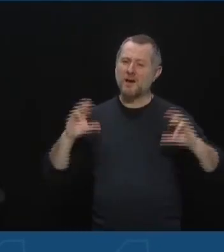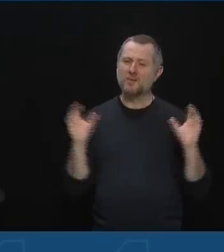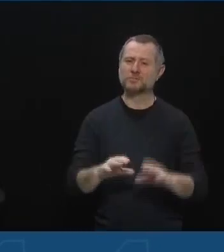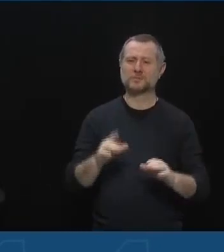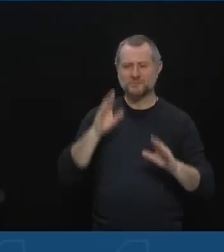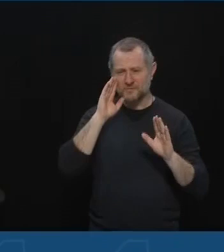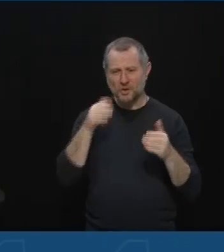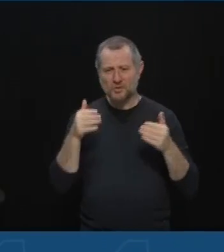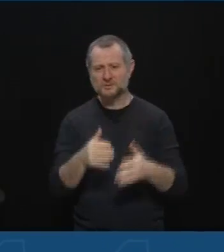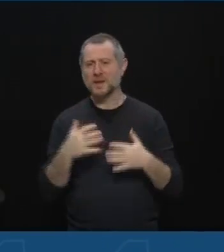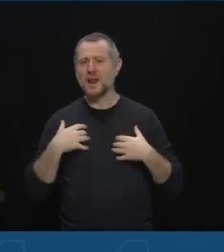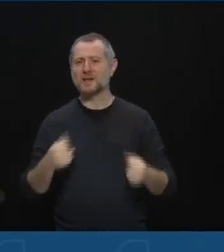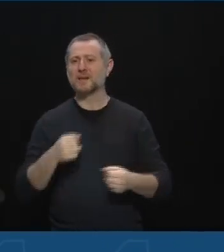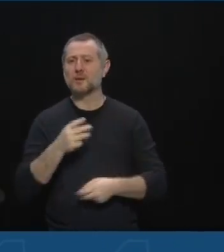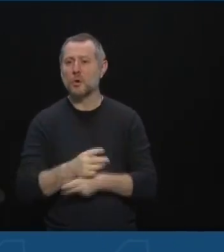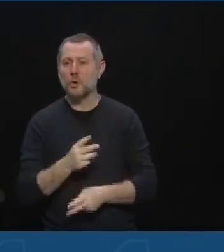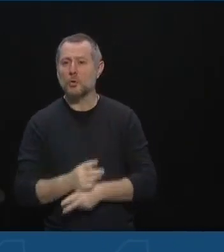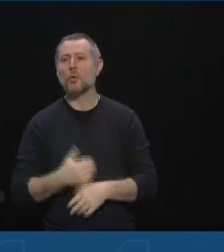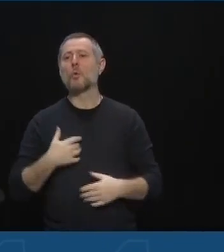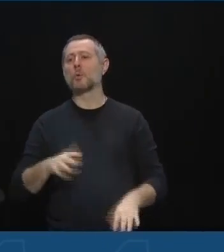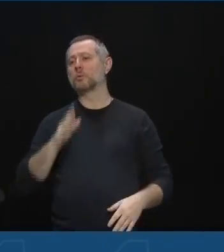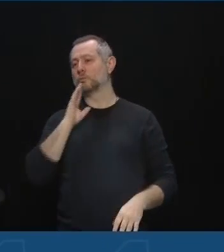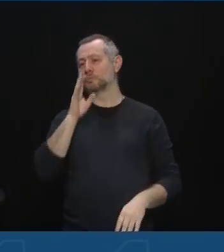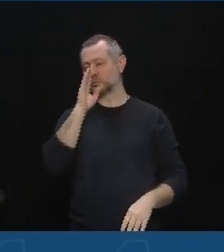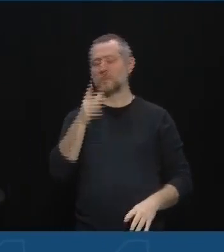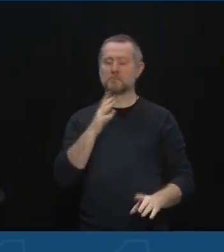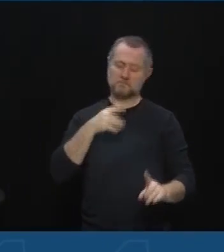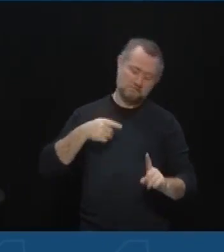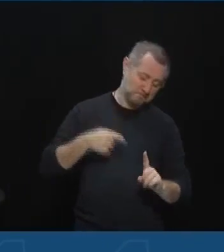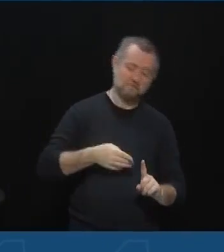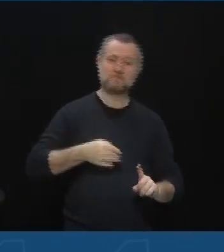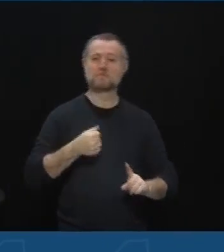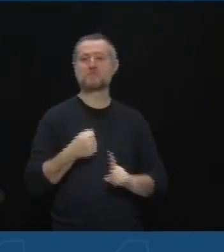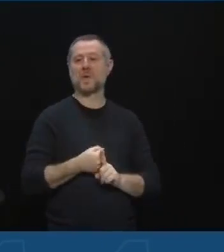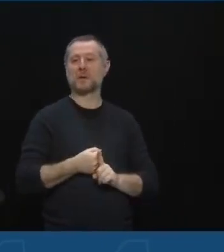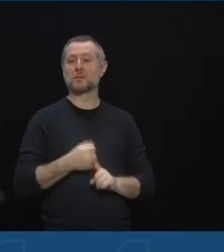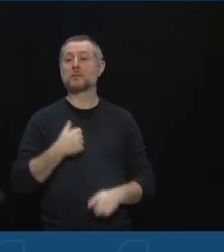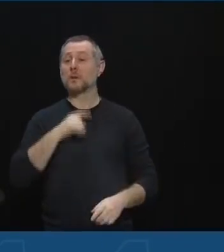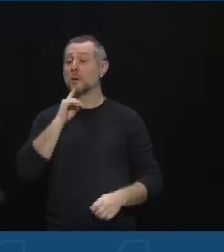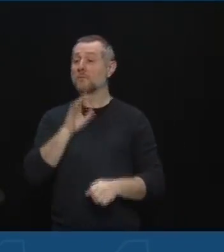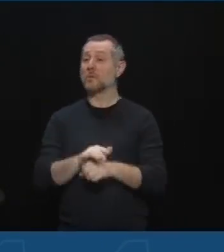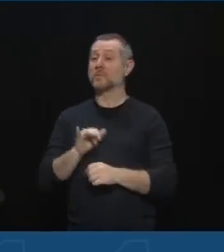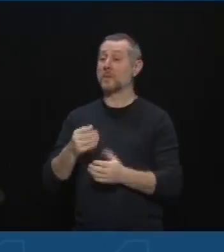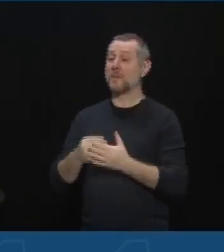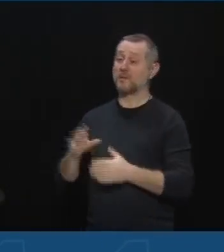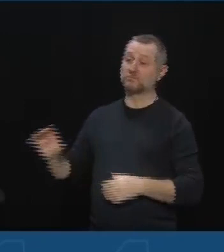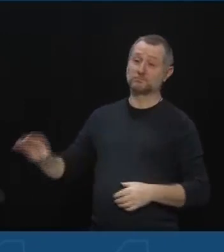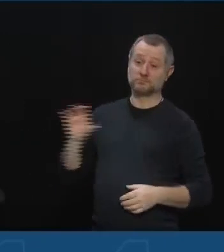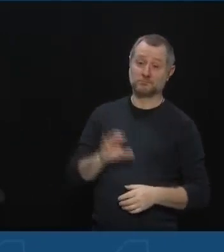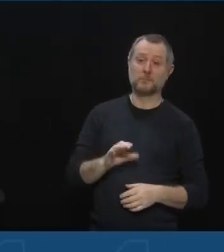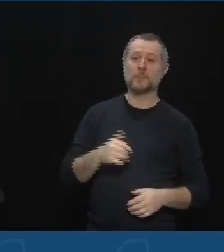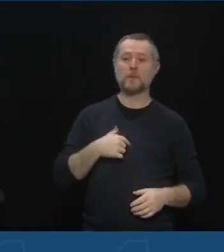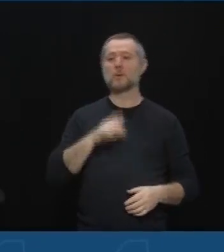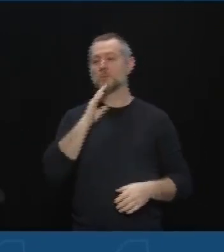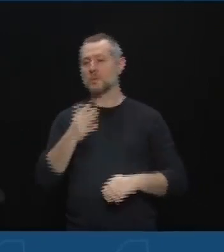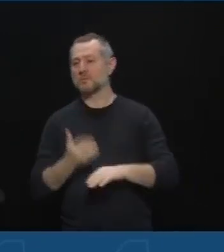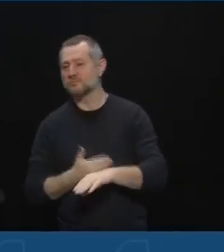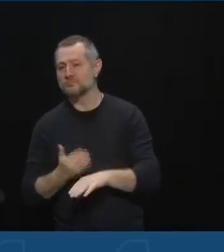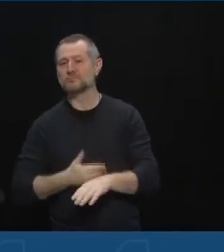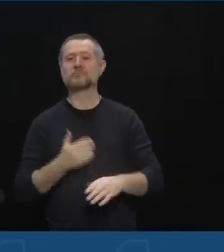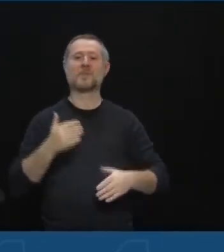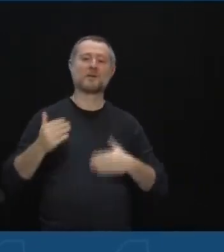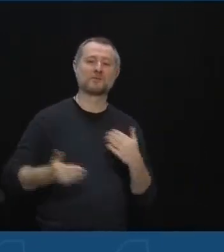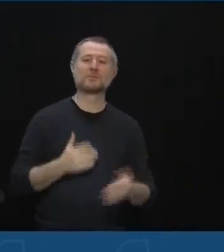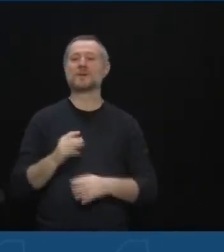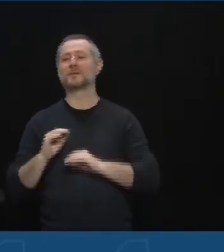field will be felt directly in our community. And Governor, I pledge we will put those dollars to use to create and strengthen that pipeline from